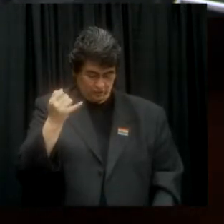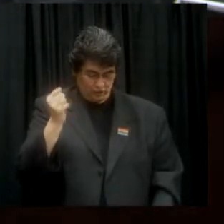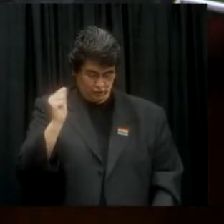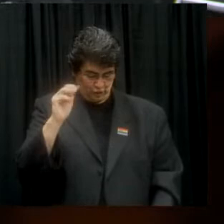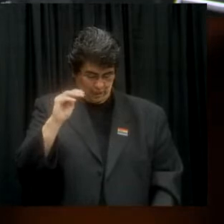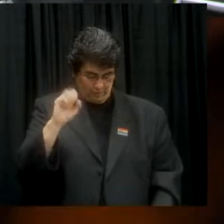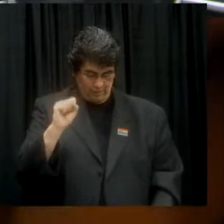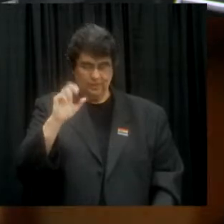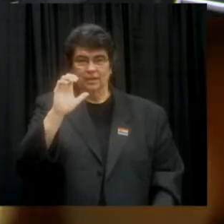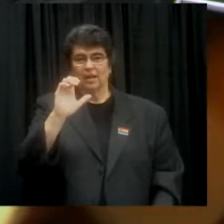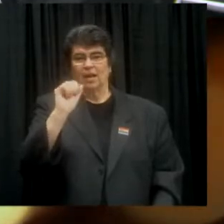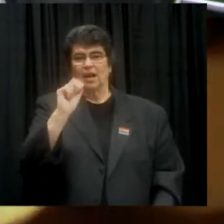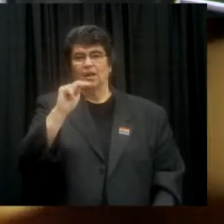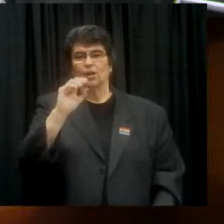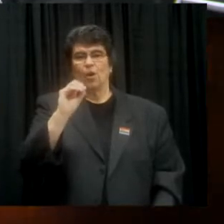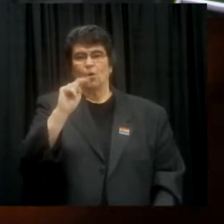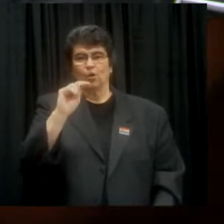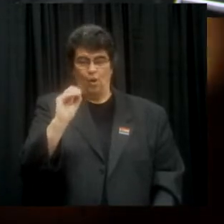James Canono.